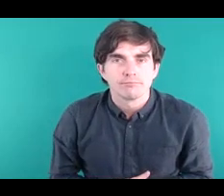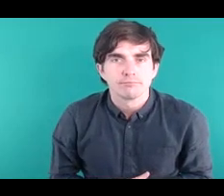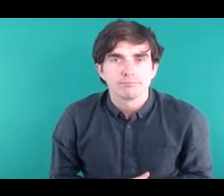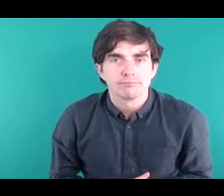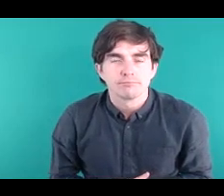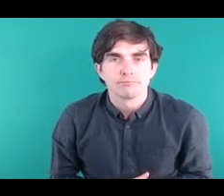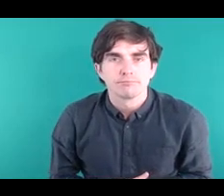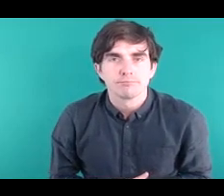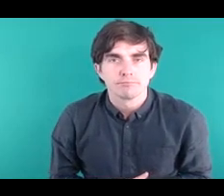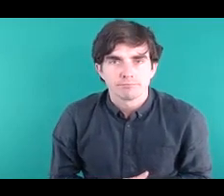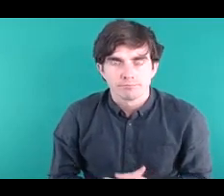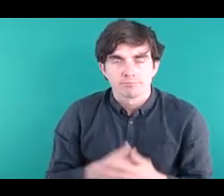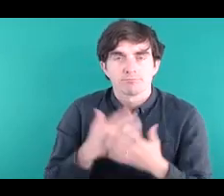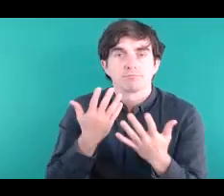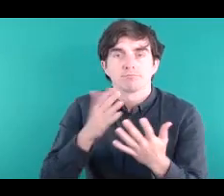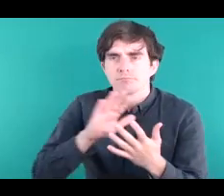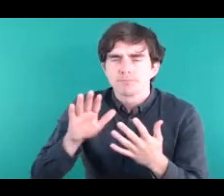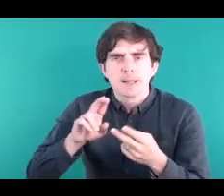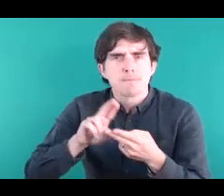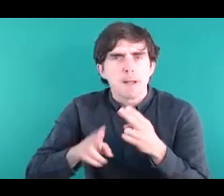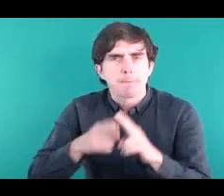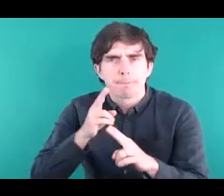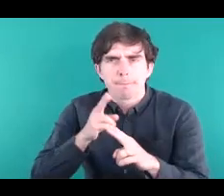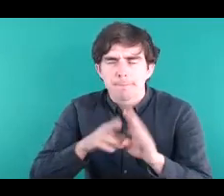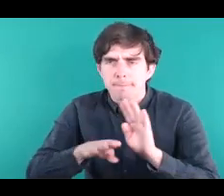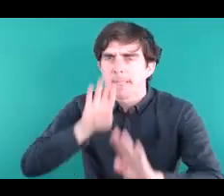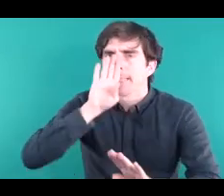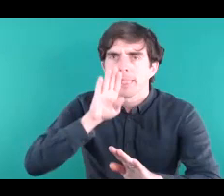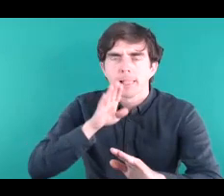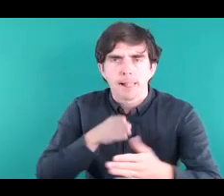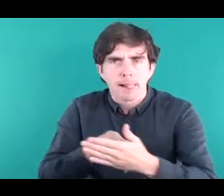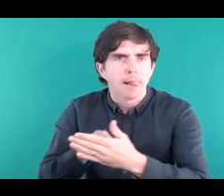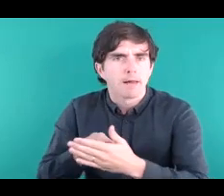survey. And later, then several